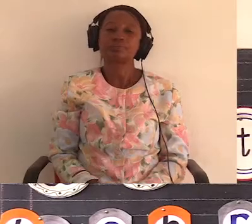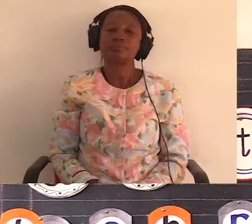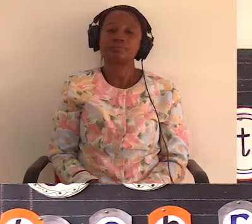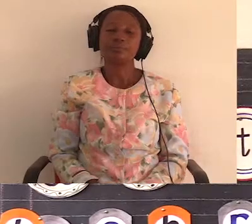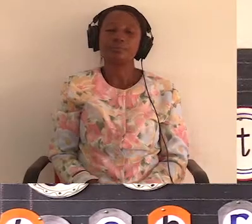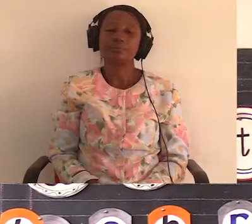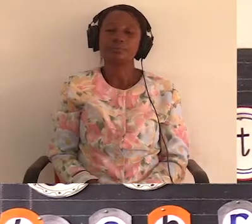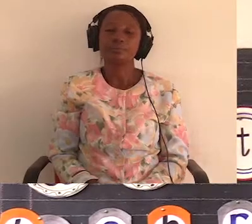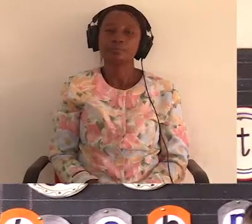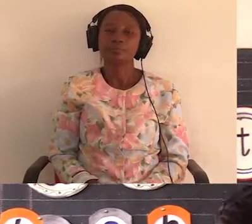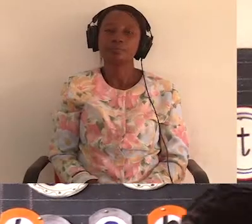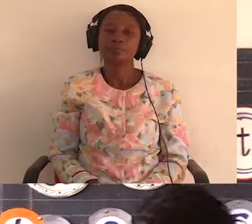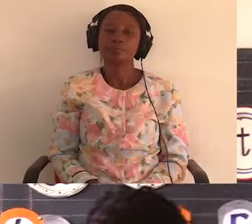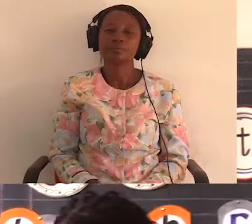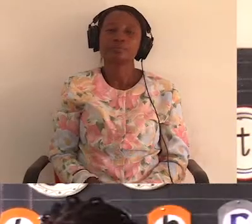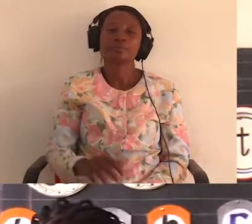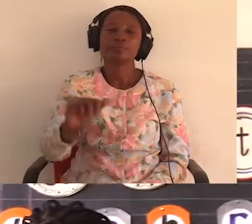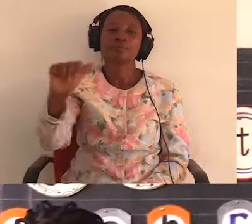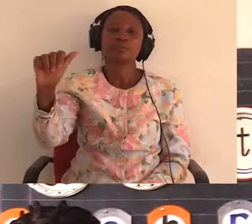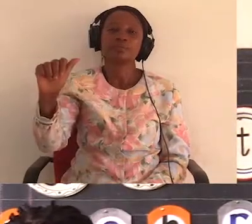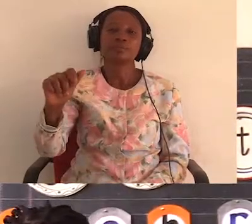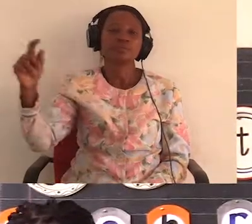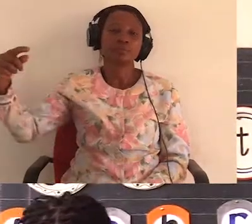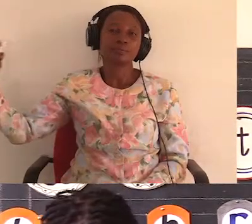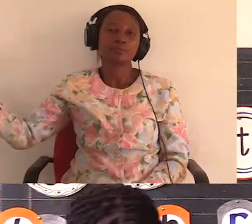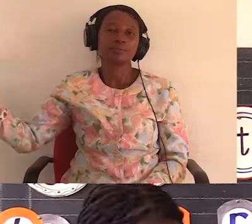And then the other sound.